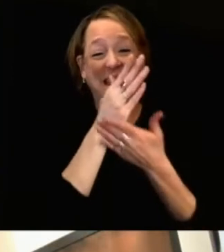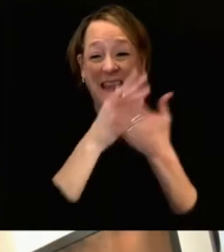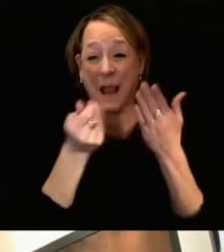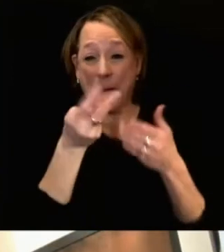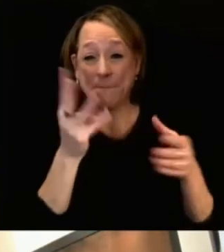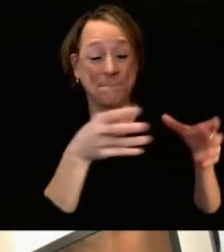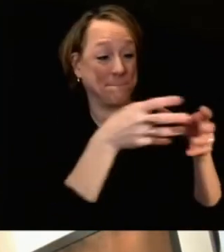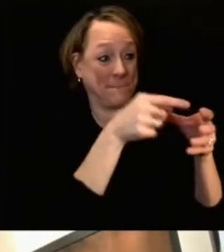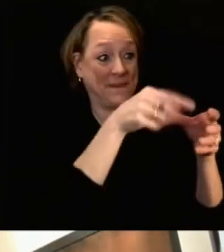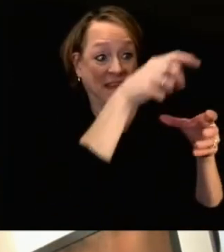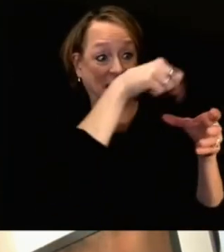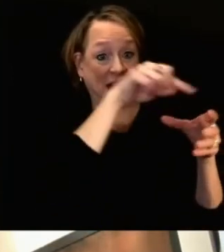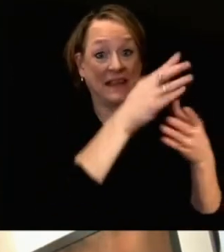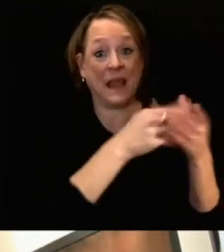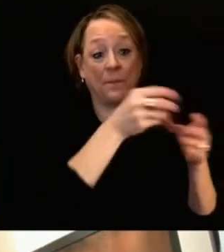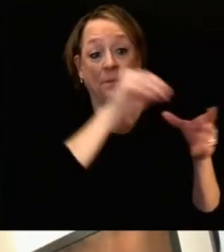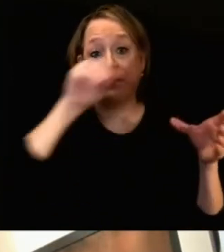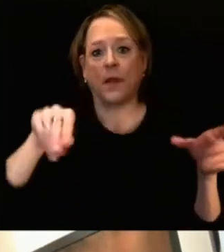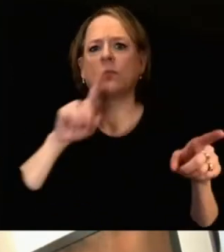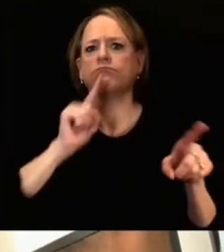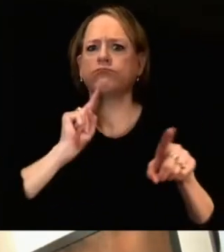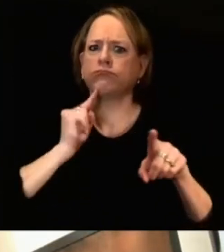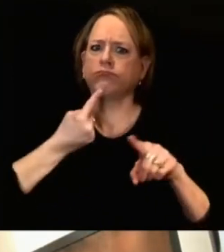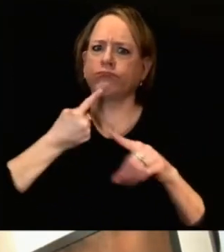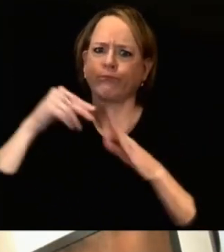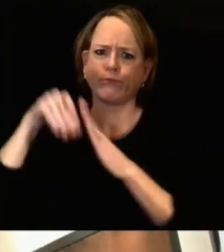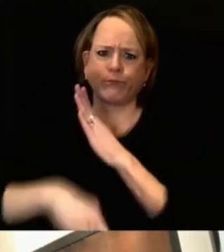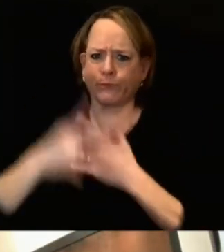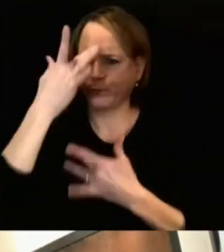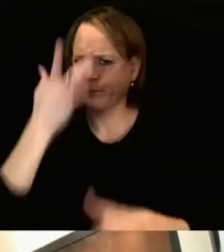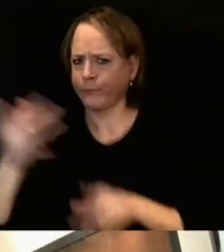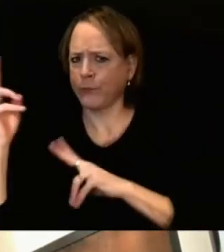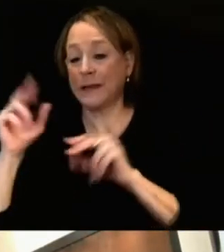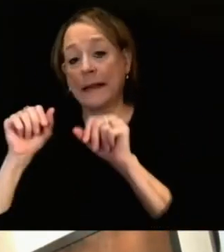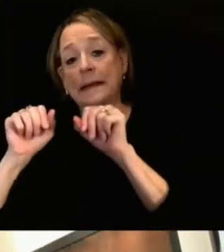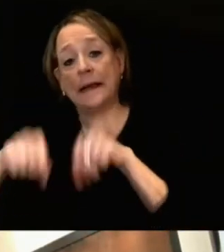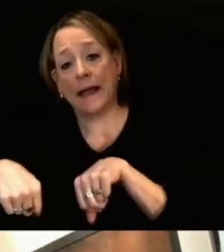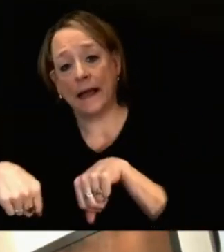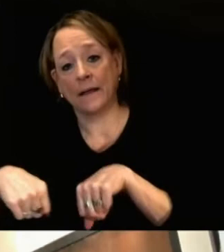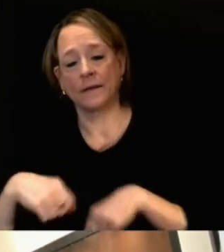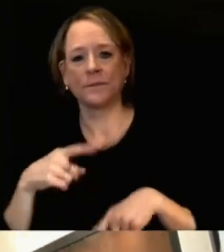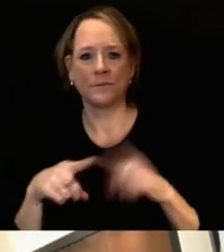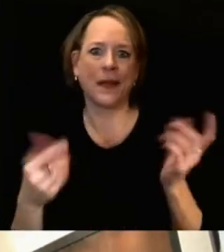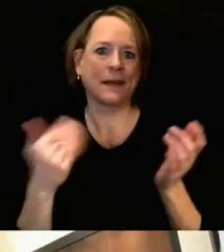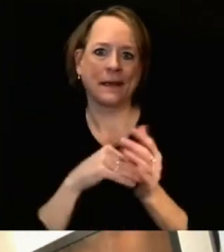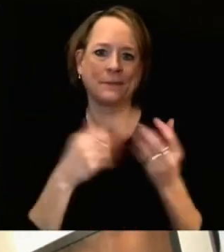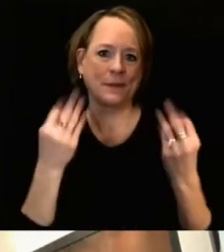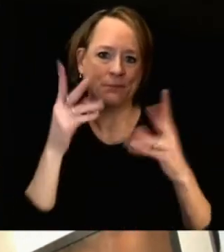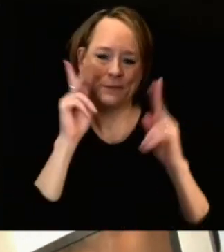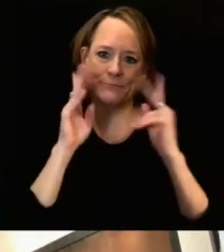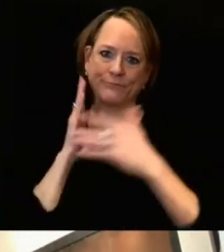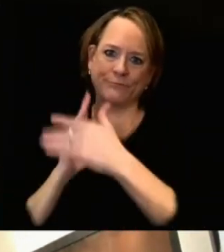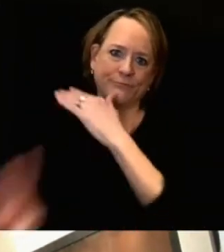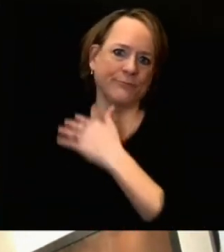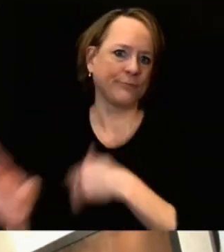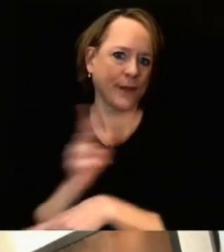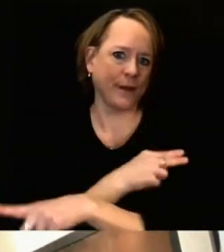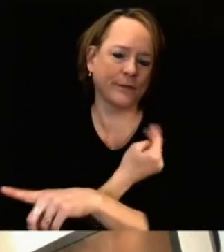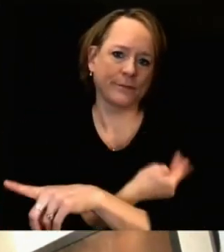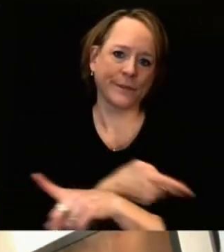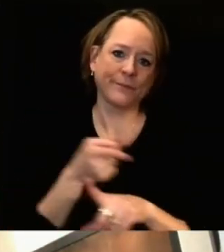lot of people with severe disease in the hospital, particularly people who haven't been vaccinated, and that continues to be what we see in our